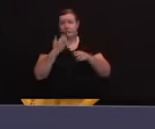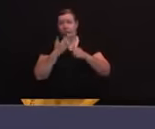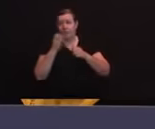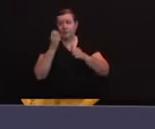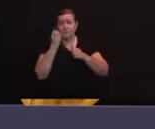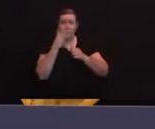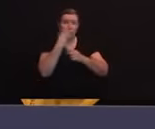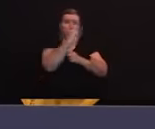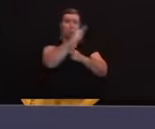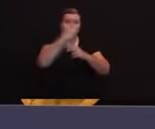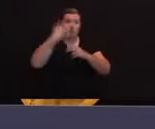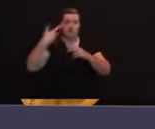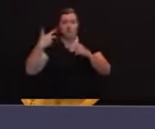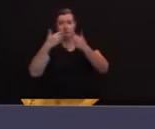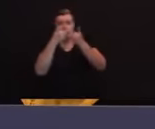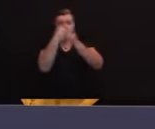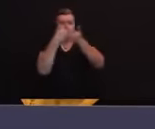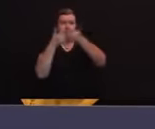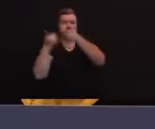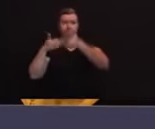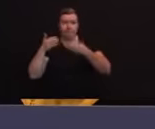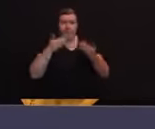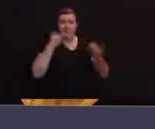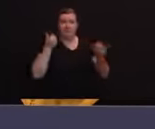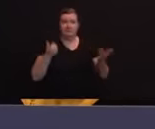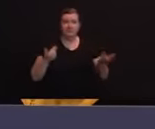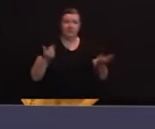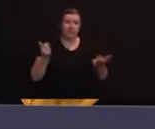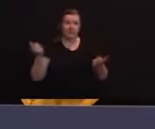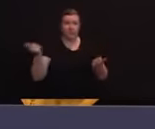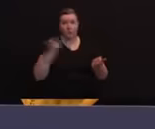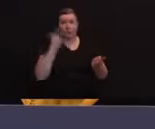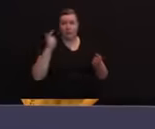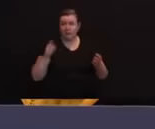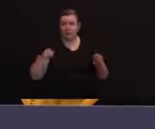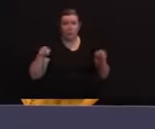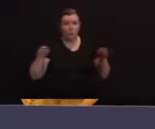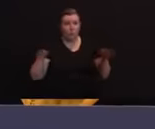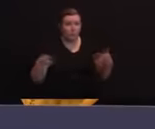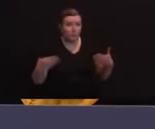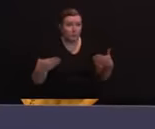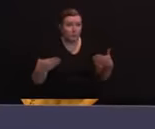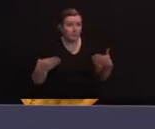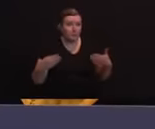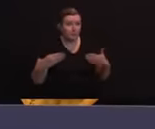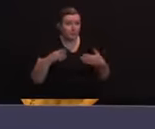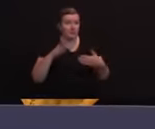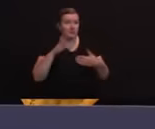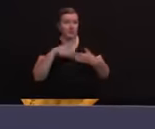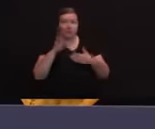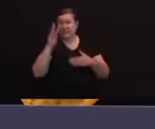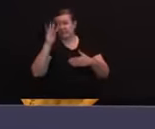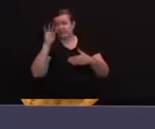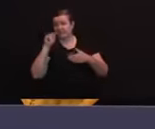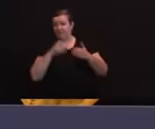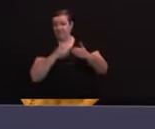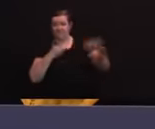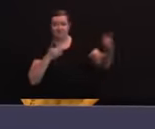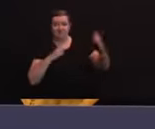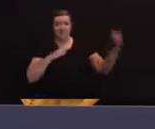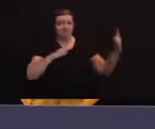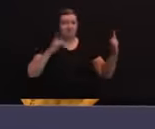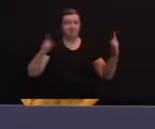this very gathering. But I think everyone in the room would suggest you're at least 6 feet away from each other, and everyone's got a face covering